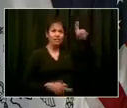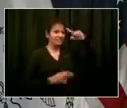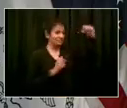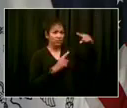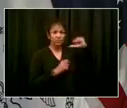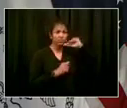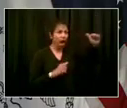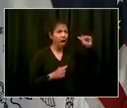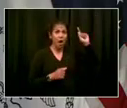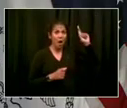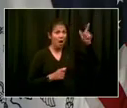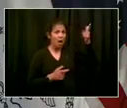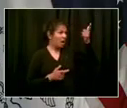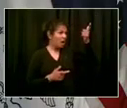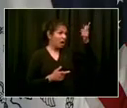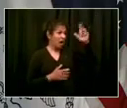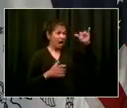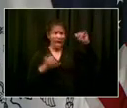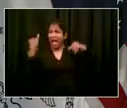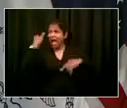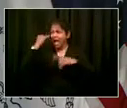Julia from the New York Post.